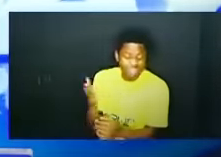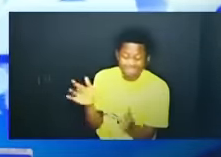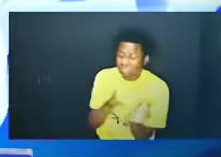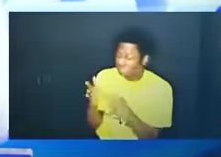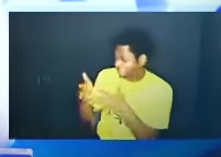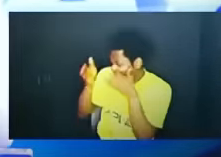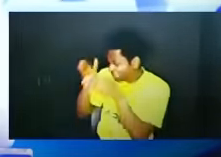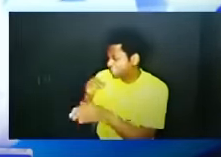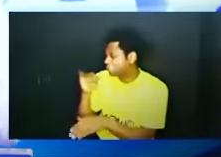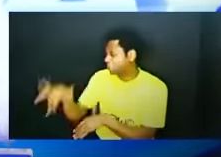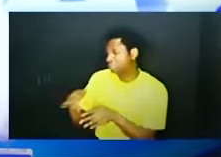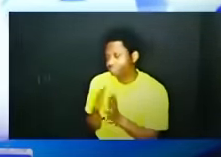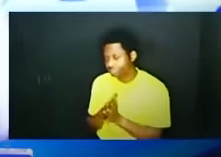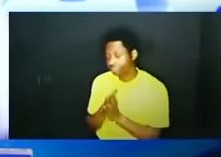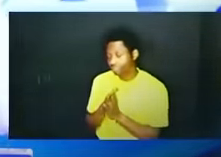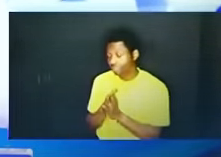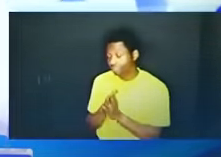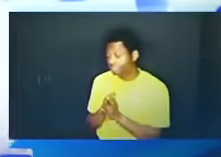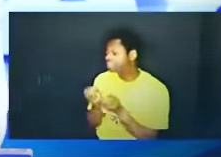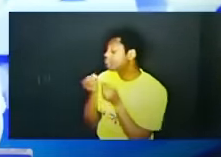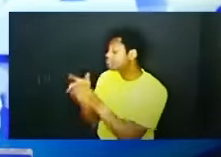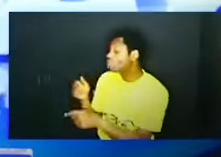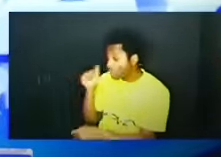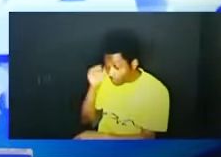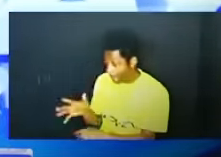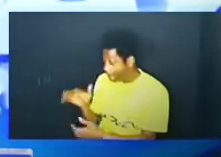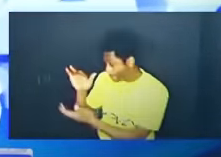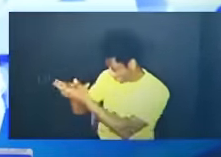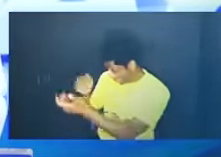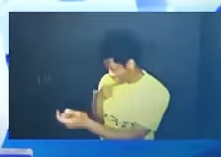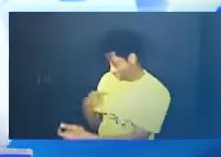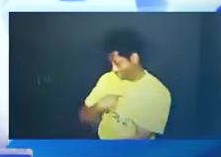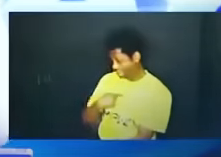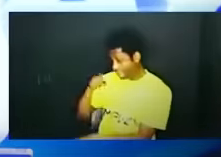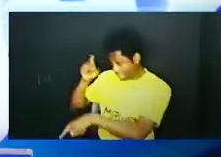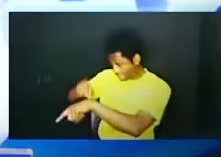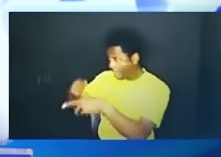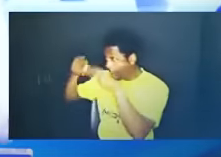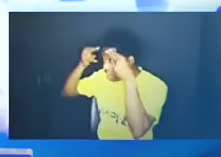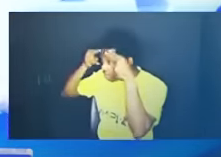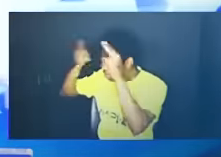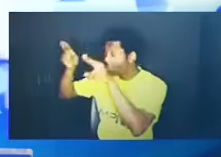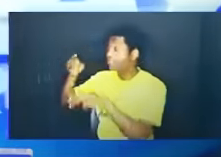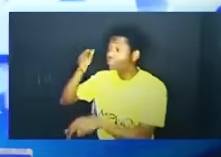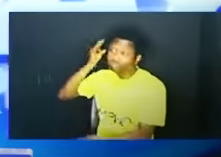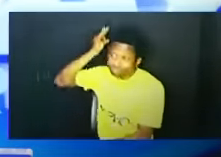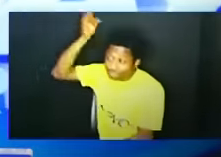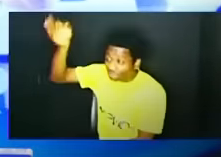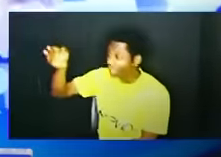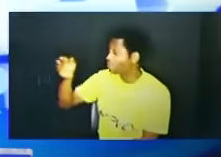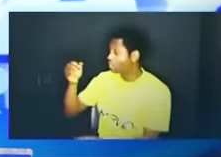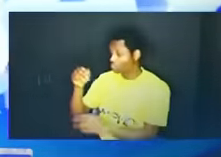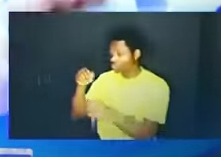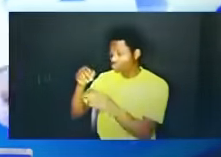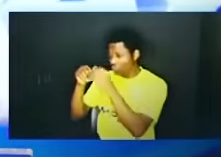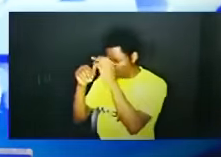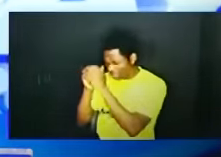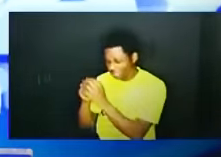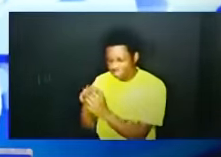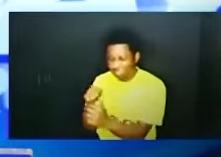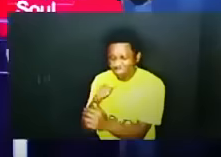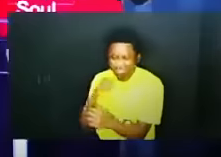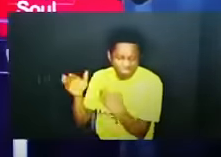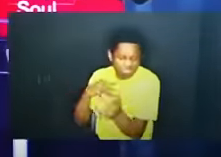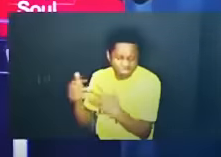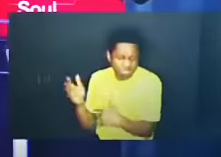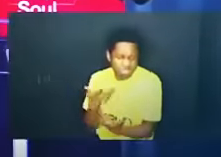Jesus said, woman, believe me, a time is coming where worship will neither be situated anywhere, not